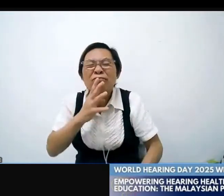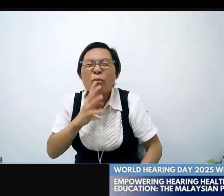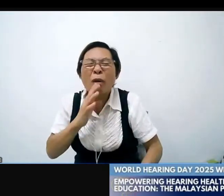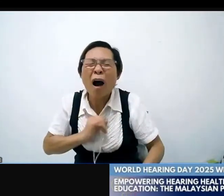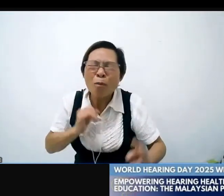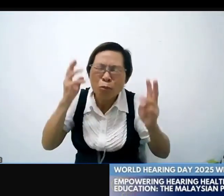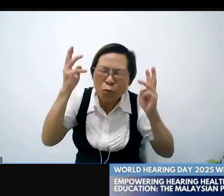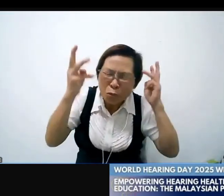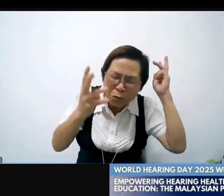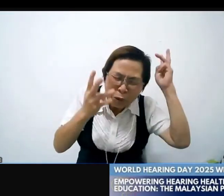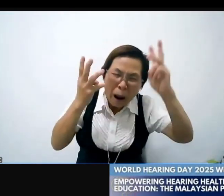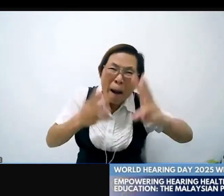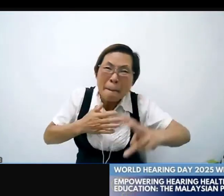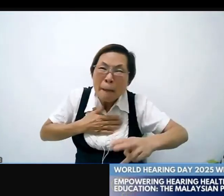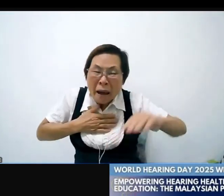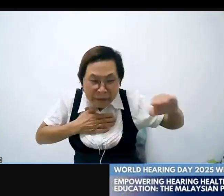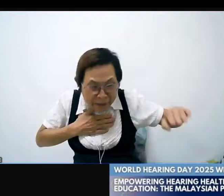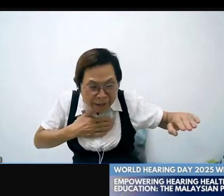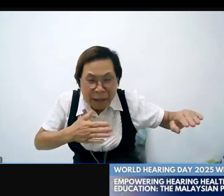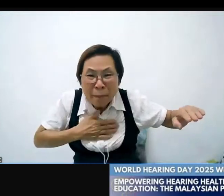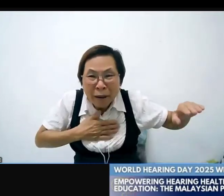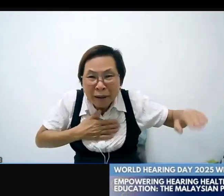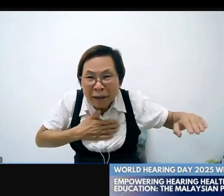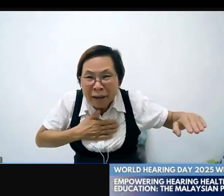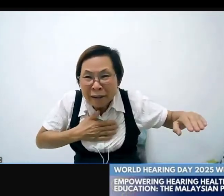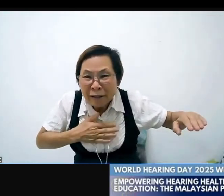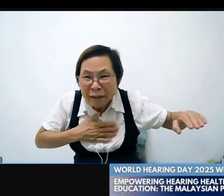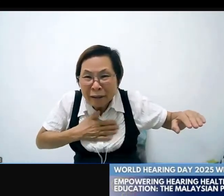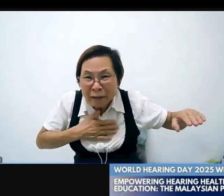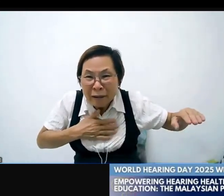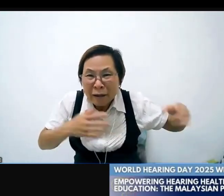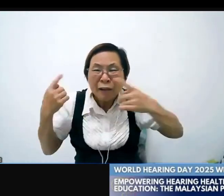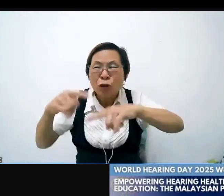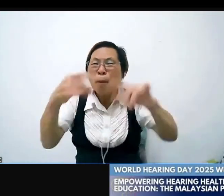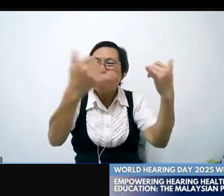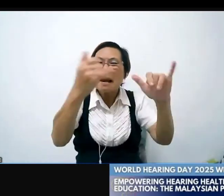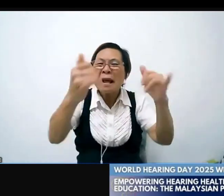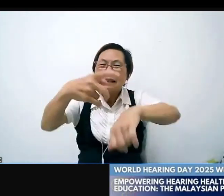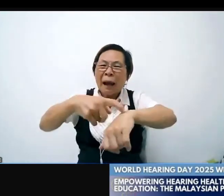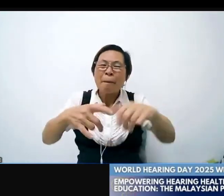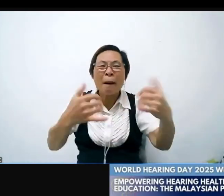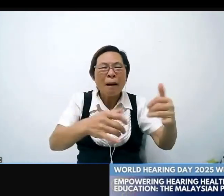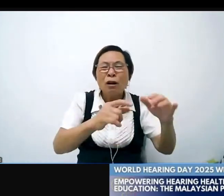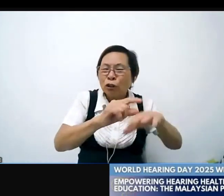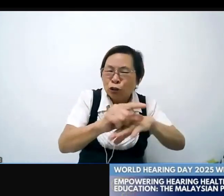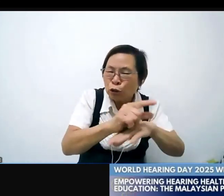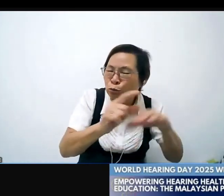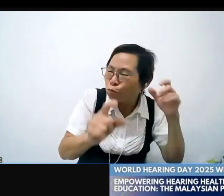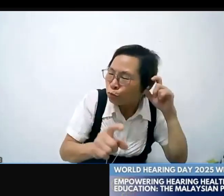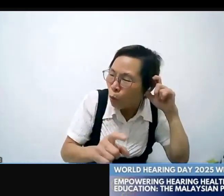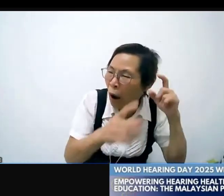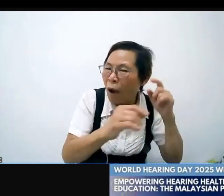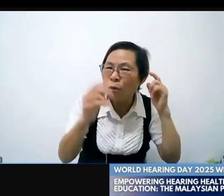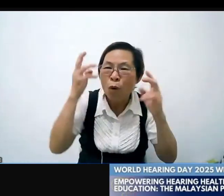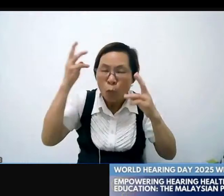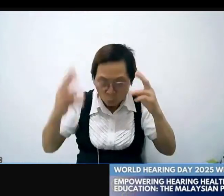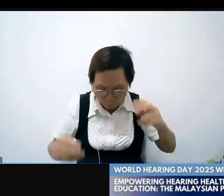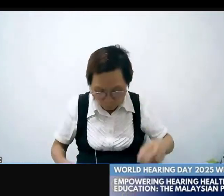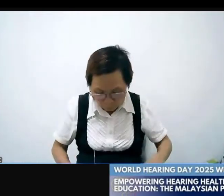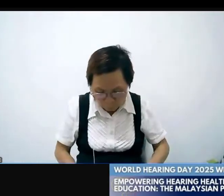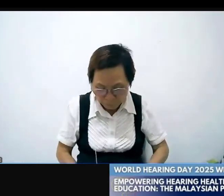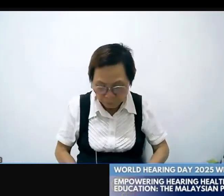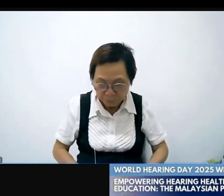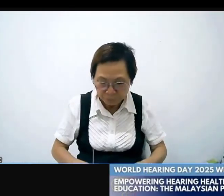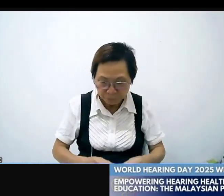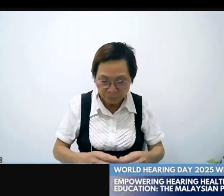worried when my kids wear the hearing aids during the playtime, kan? And then worry that the hearing aid will damage